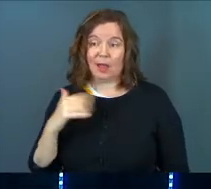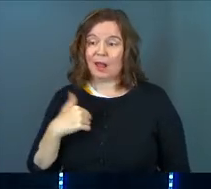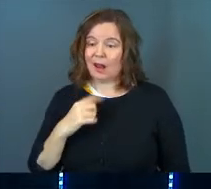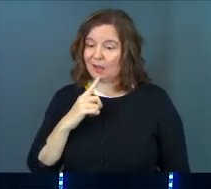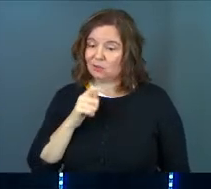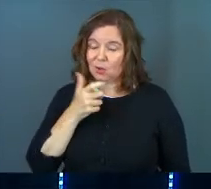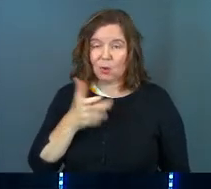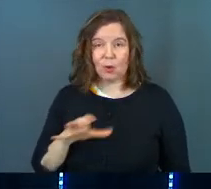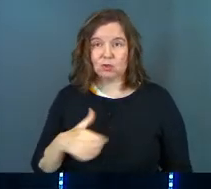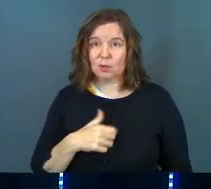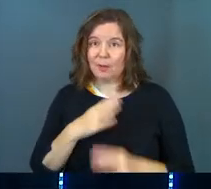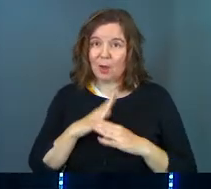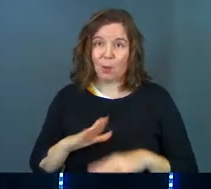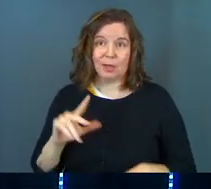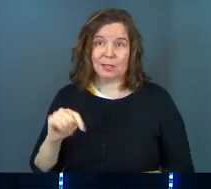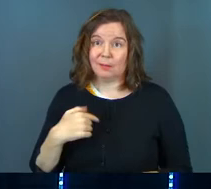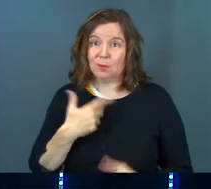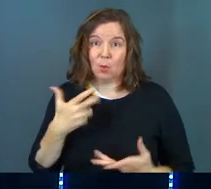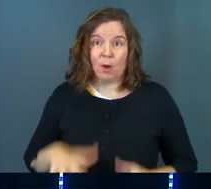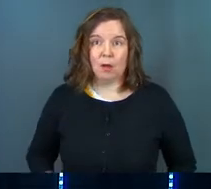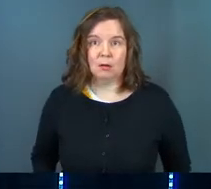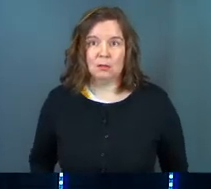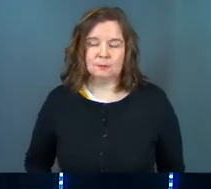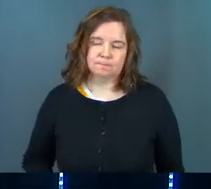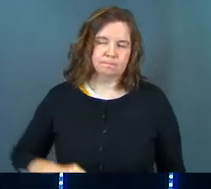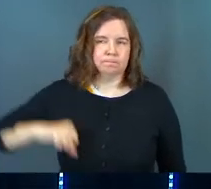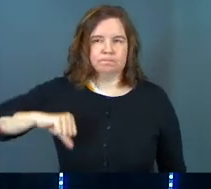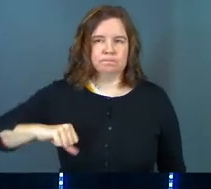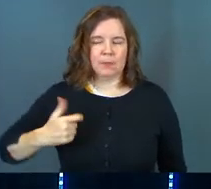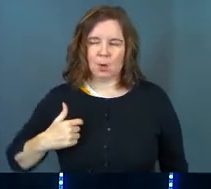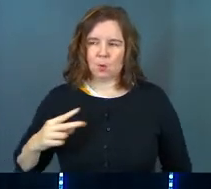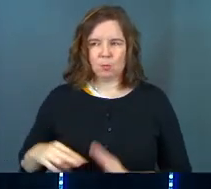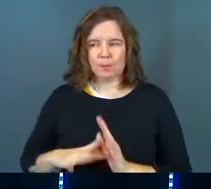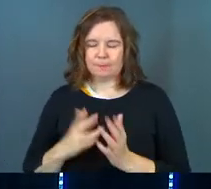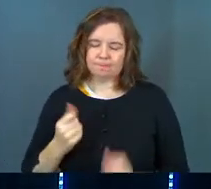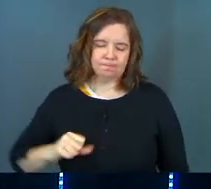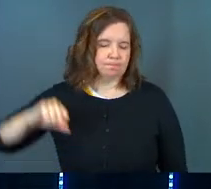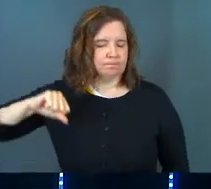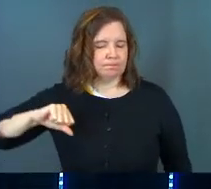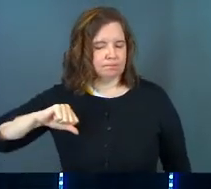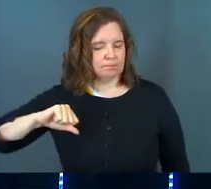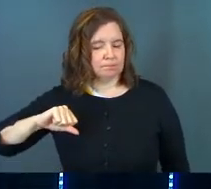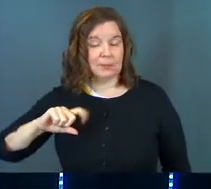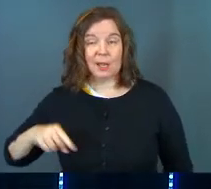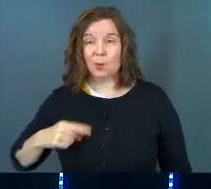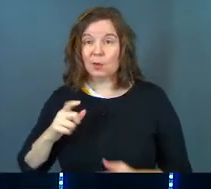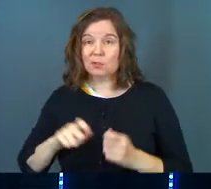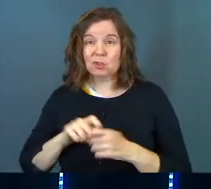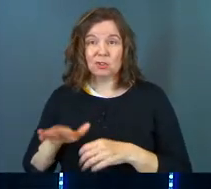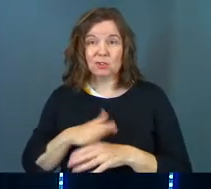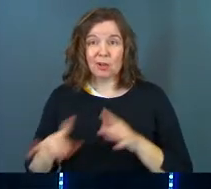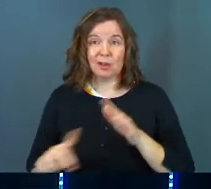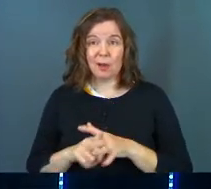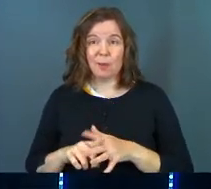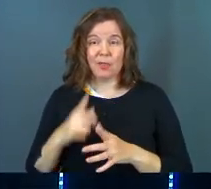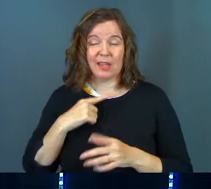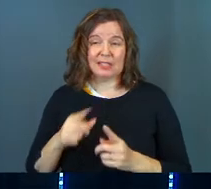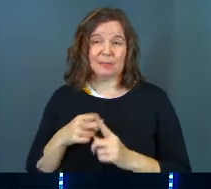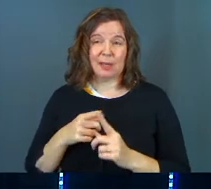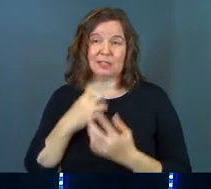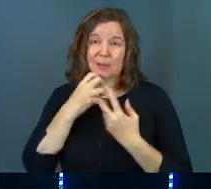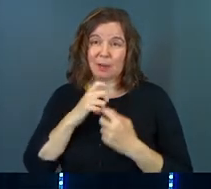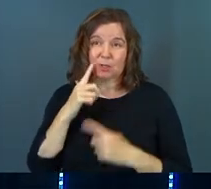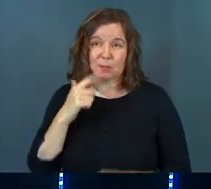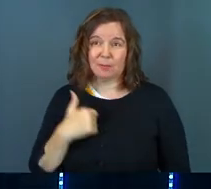God, and I sure don't want to do my quiet time. I sure don't want to read his Bible. And when certain songs come on that are